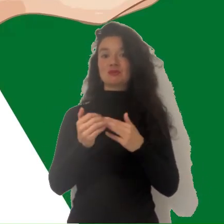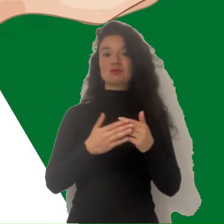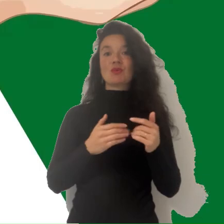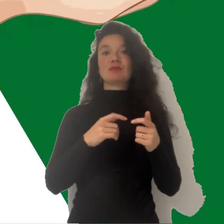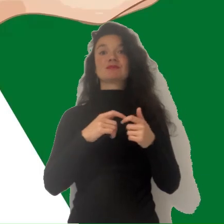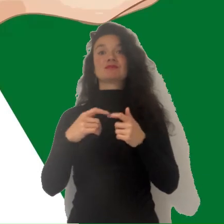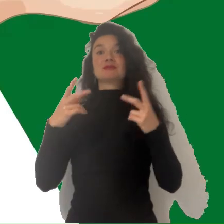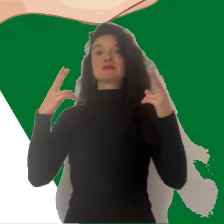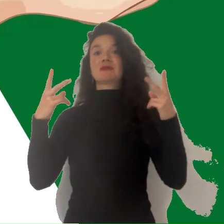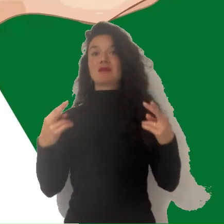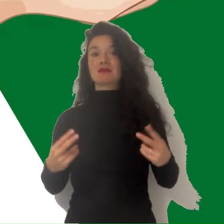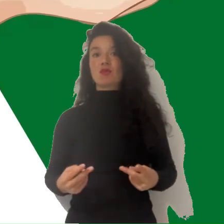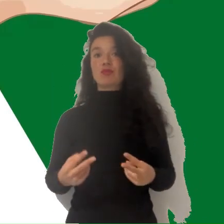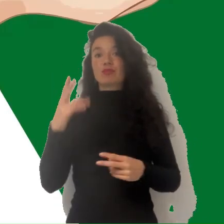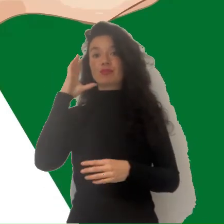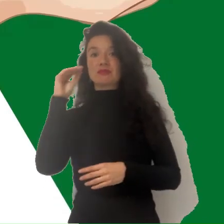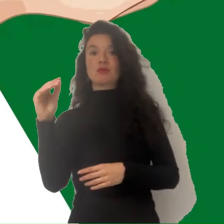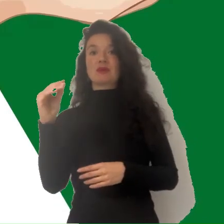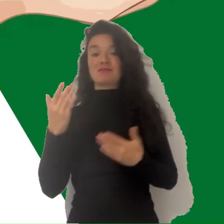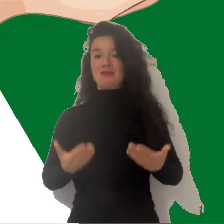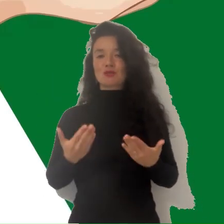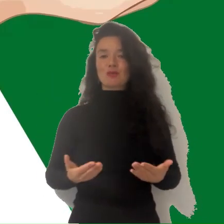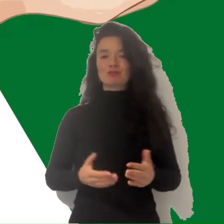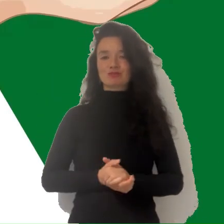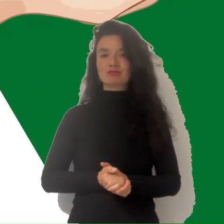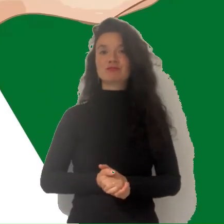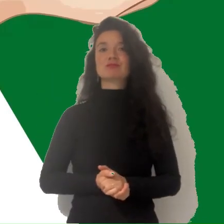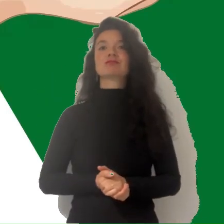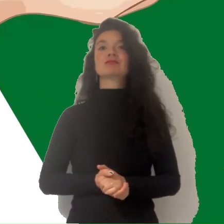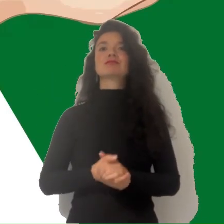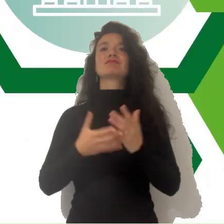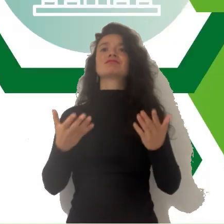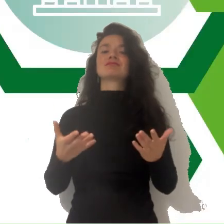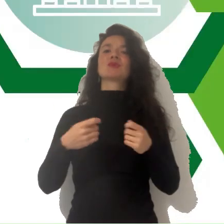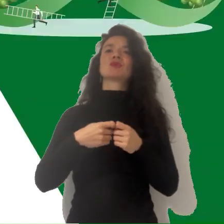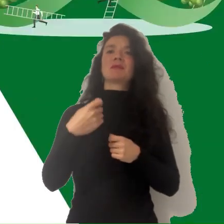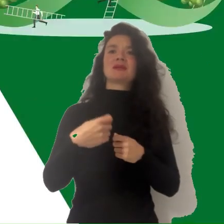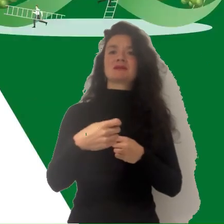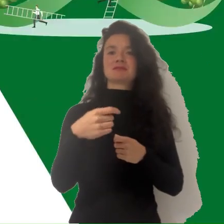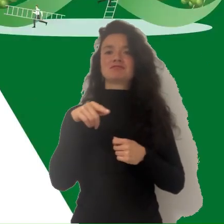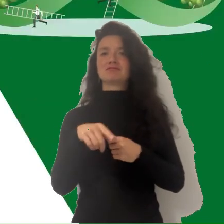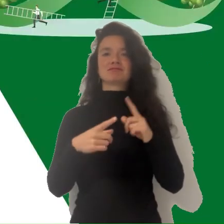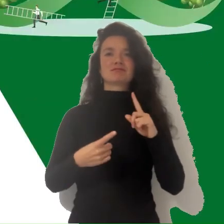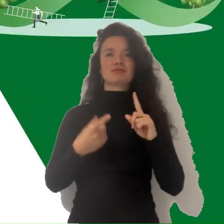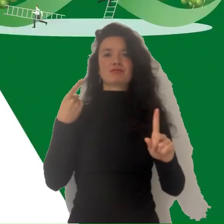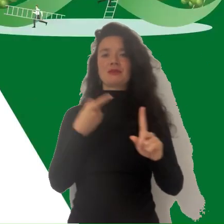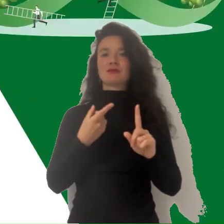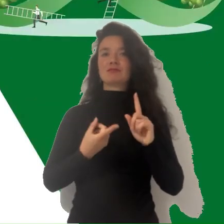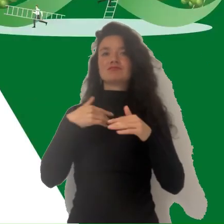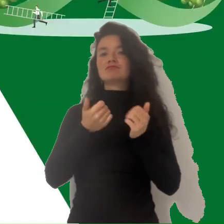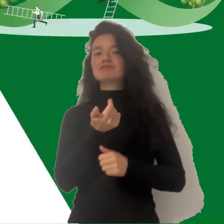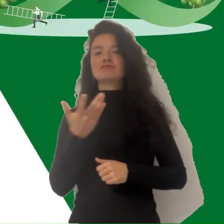leaks, close the tap when we don't need it, and this kind of stuff. Here we can see